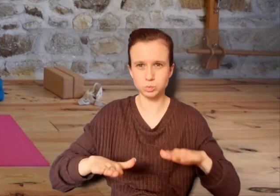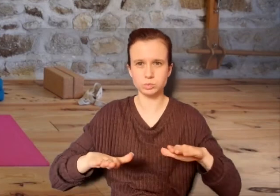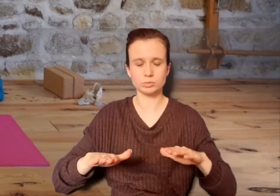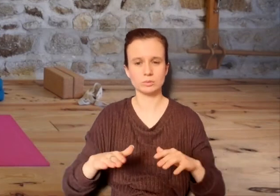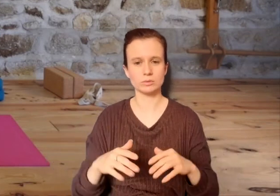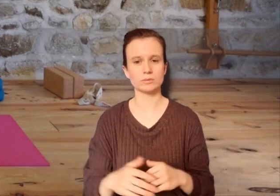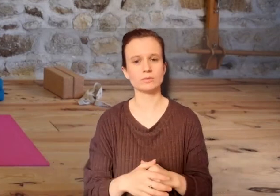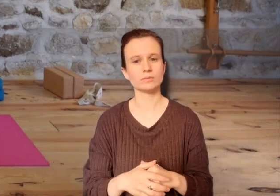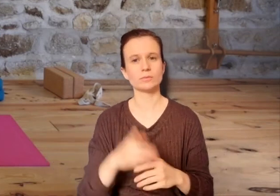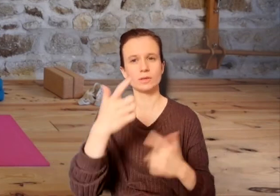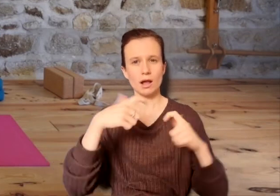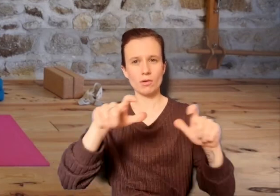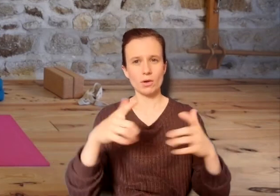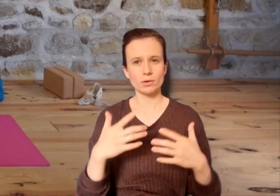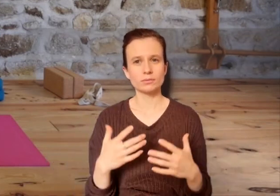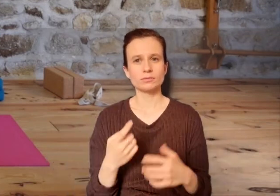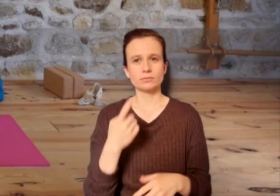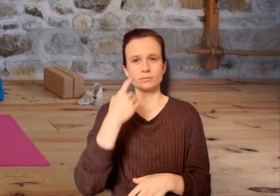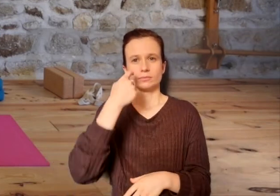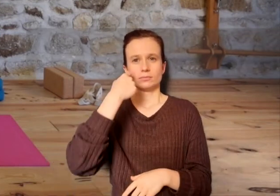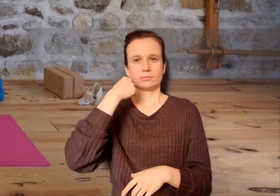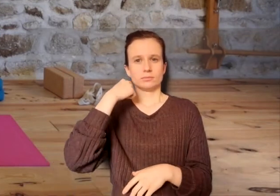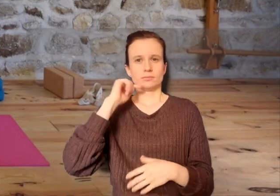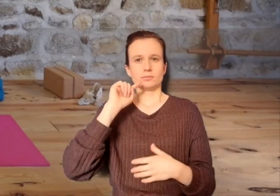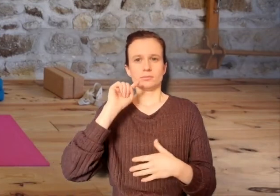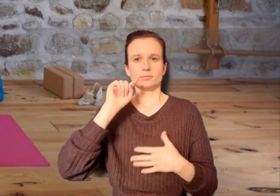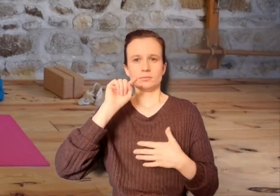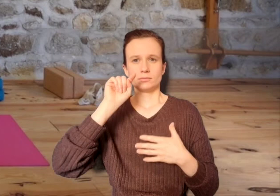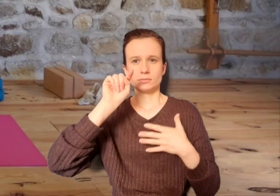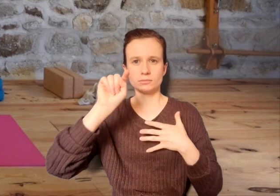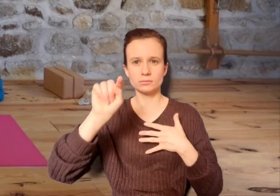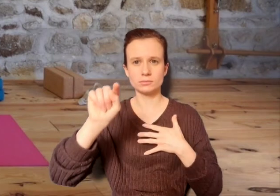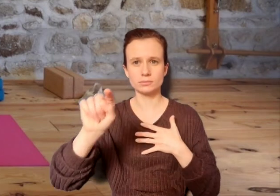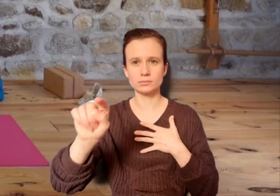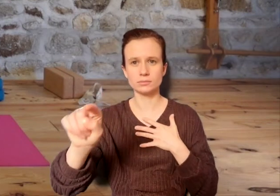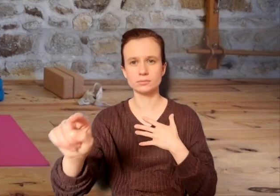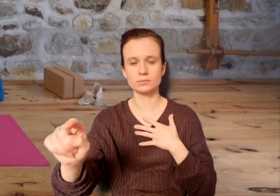like a pancake onto the floor. Keep the breath rolling.